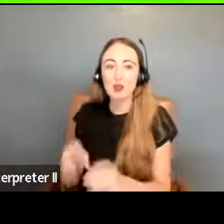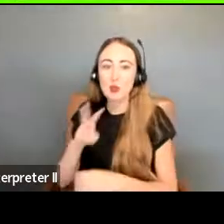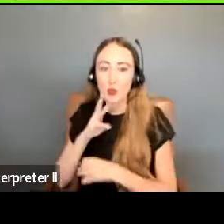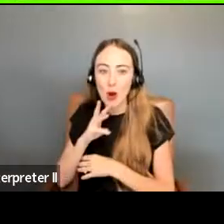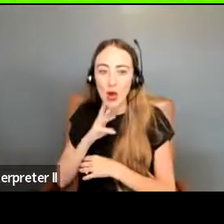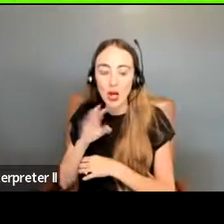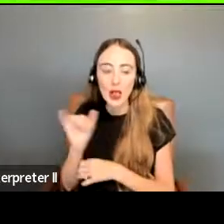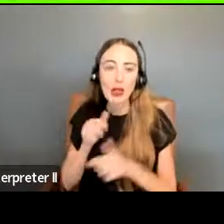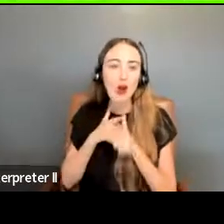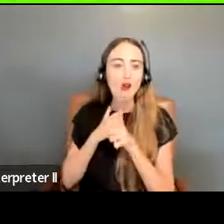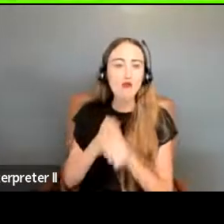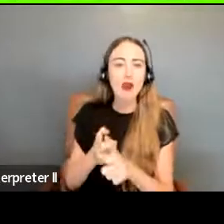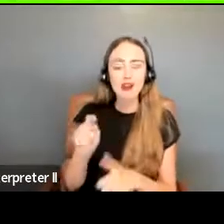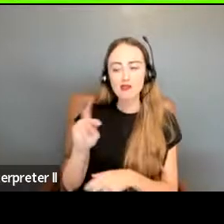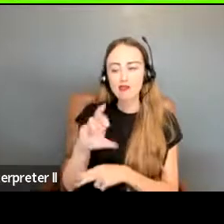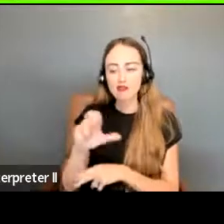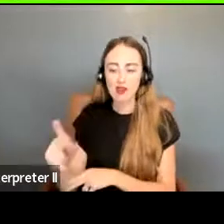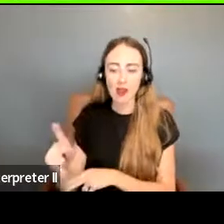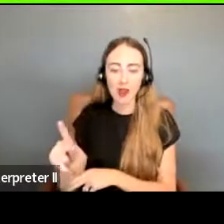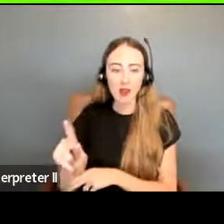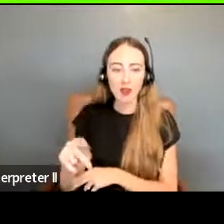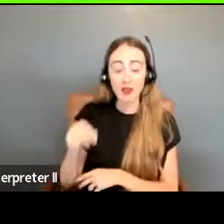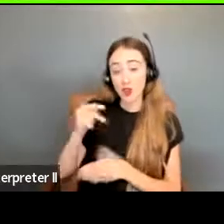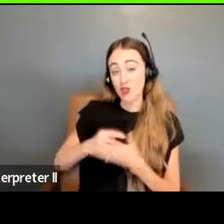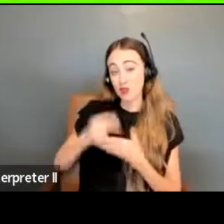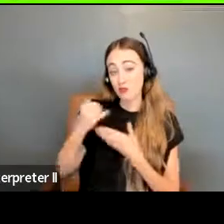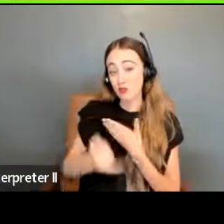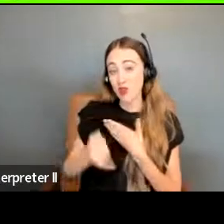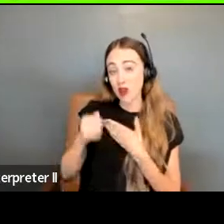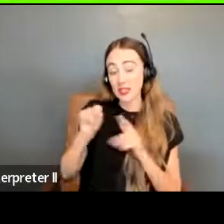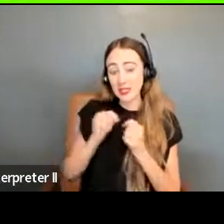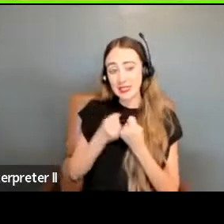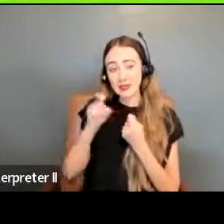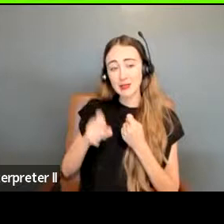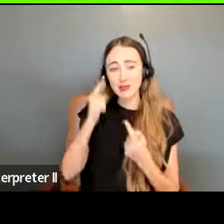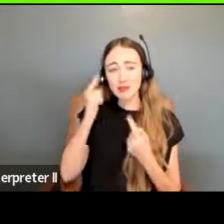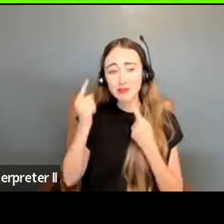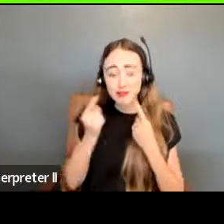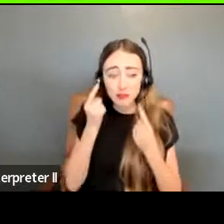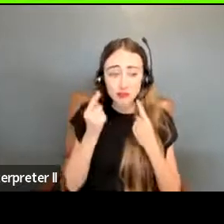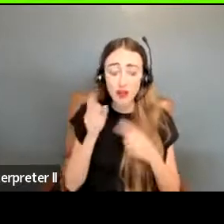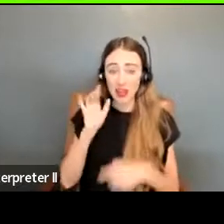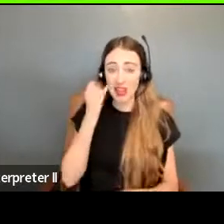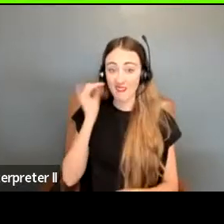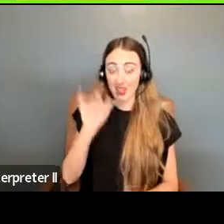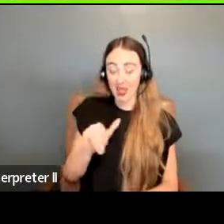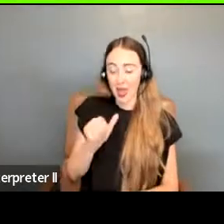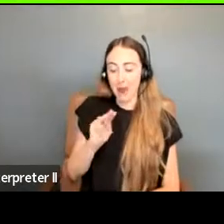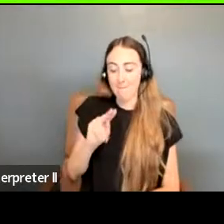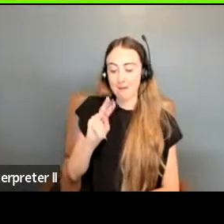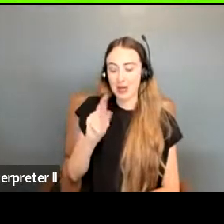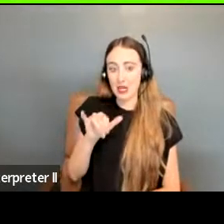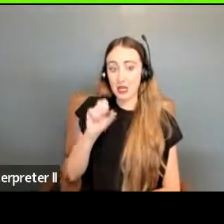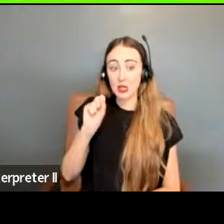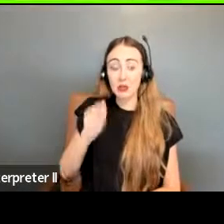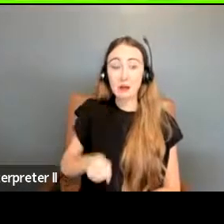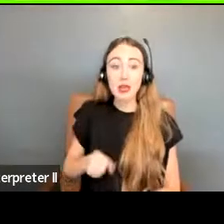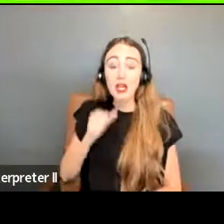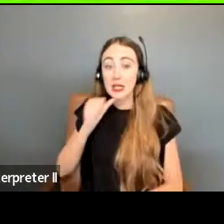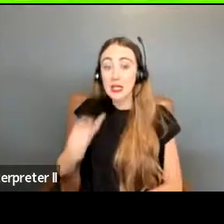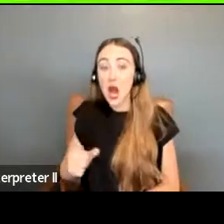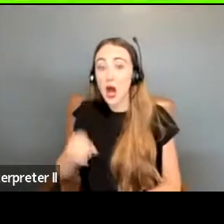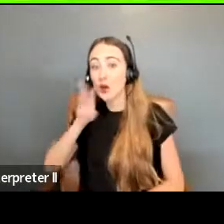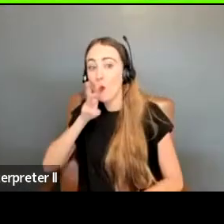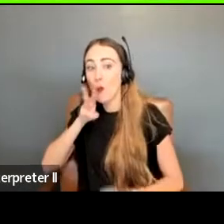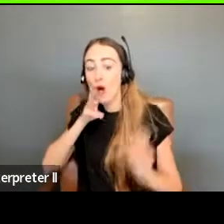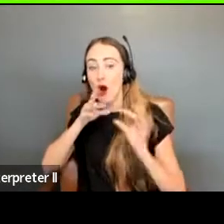running track within the park, the project team must consider whether the amenity could be located on a non-water-based site and show that there are